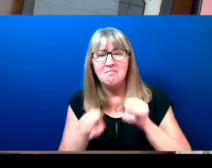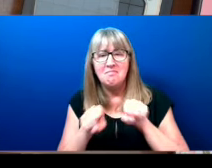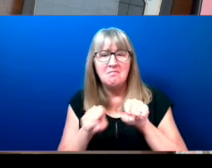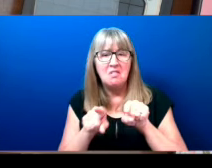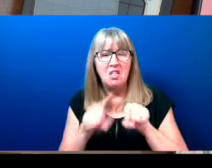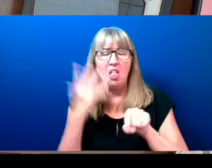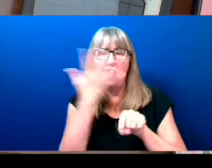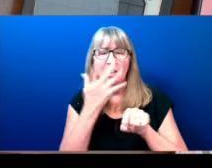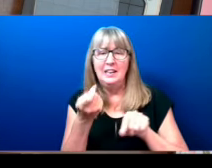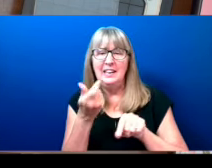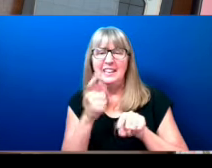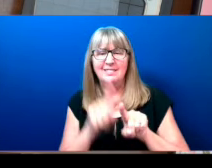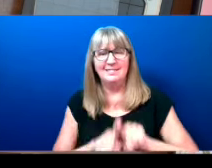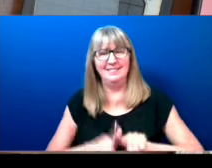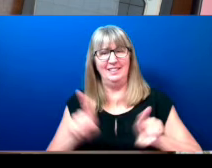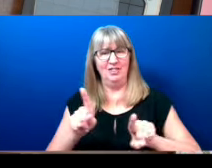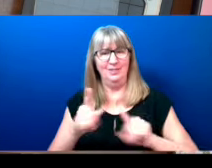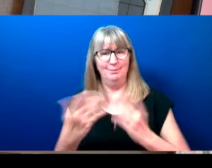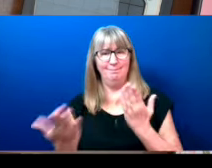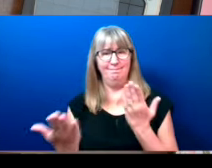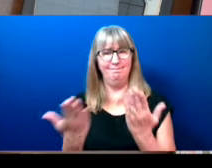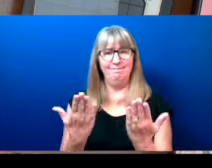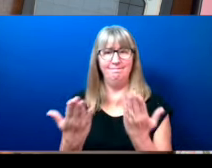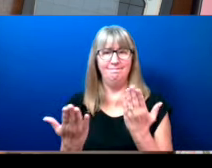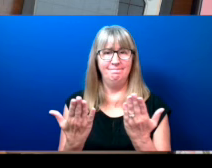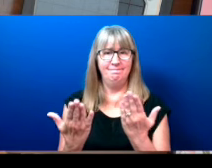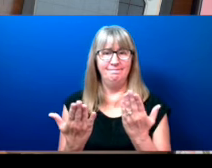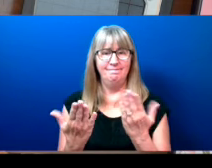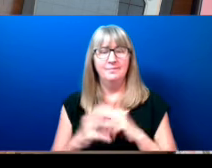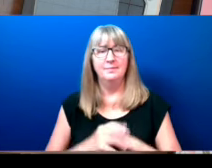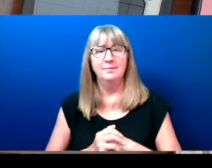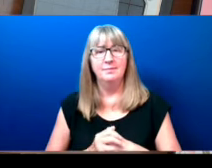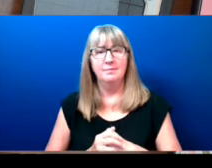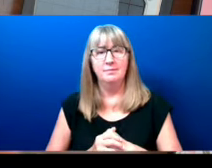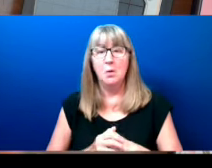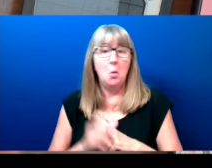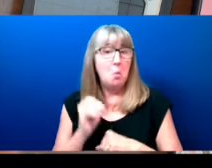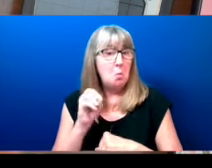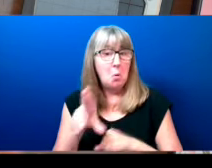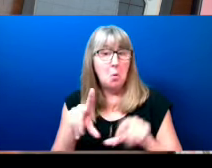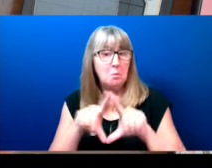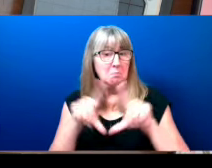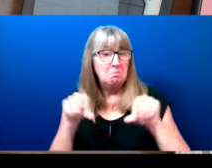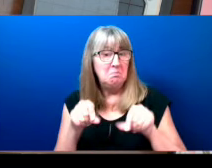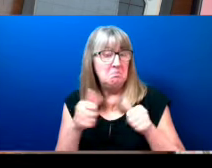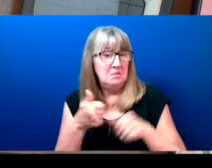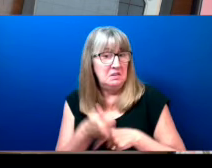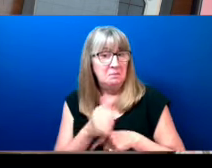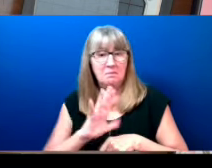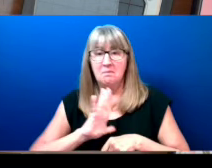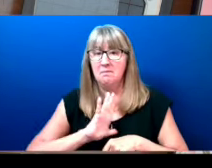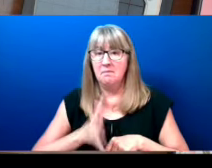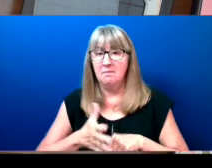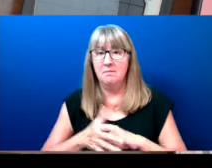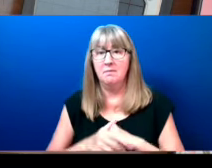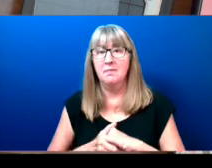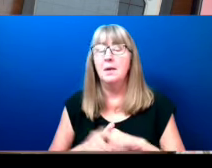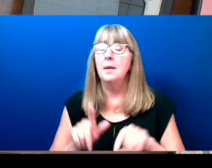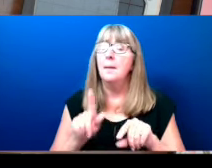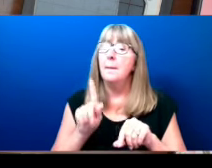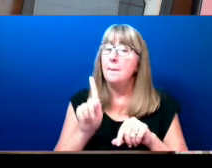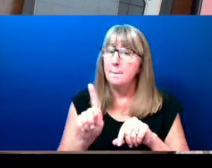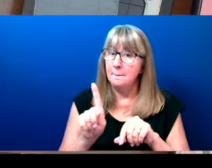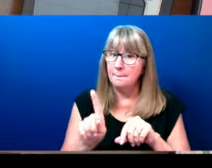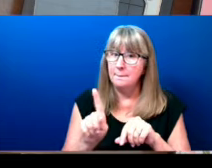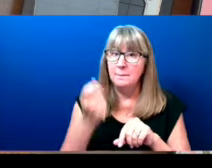bit of texture and variety to the card, so it's not full one piece, but if you prefer that. But the